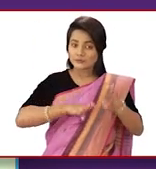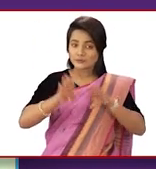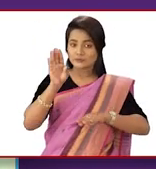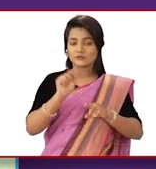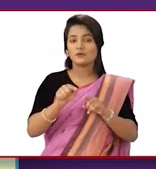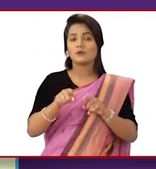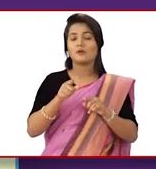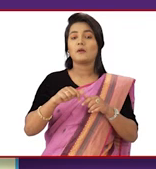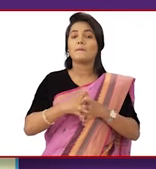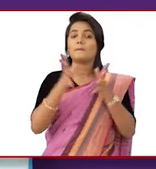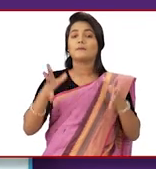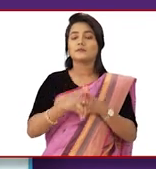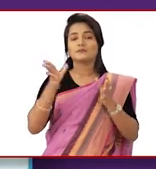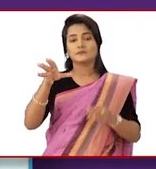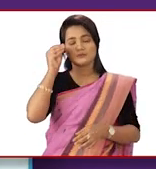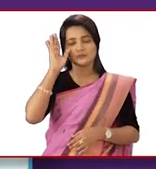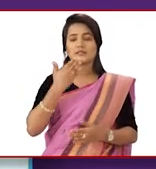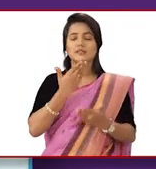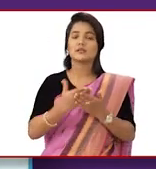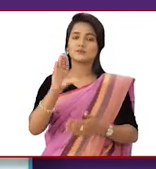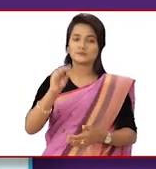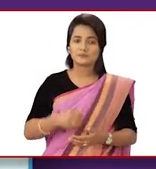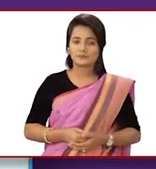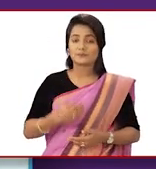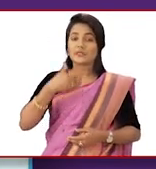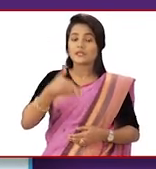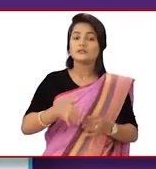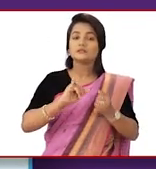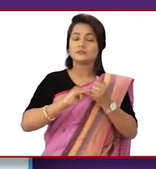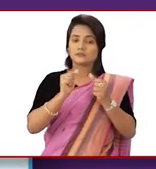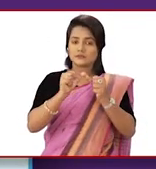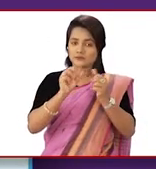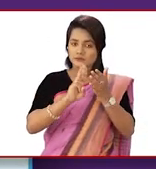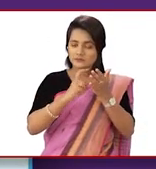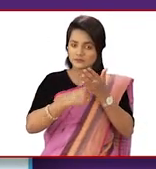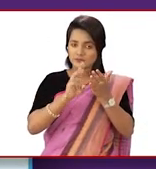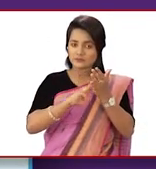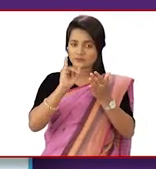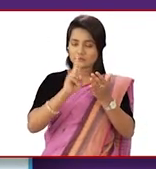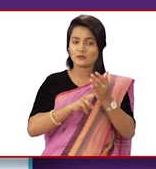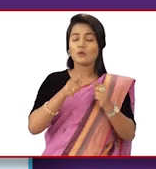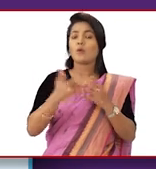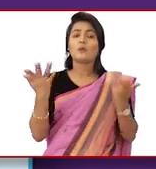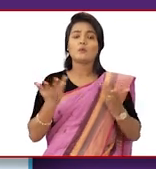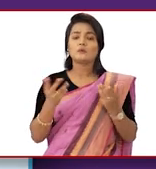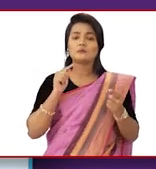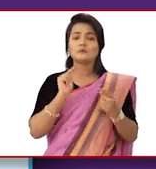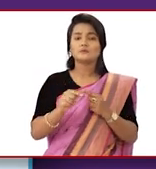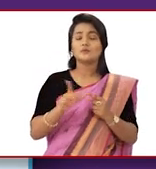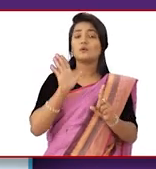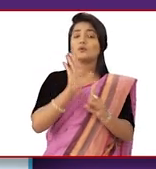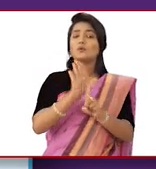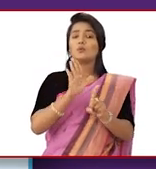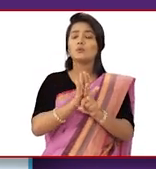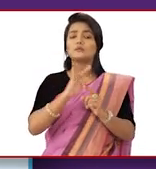end up being very attractive people. Thank you, Naveed bhai. I'll go to Sharmin Appa. So while growing up, what kind of support did